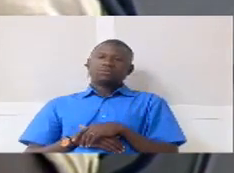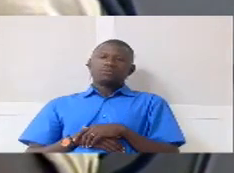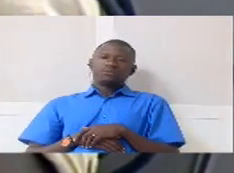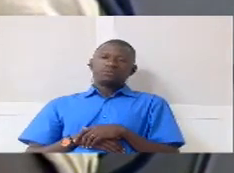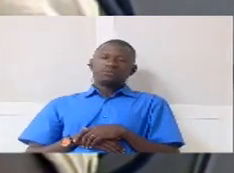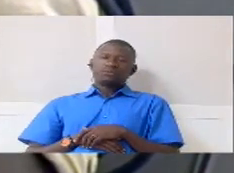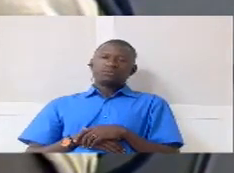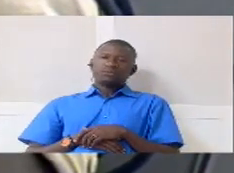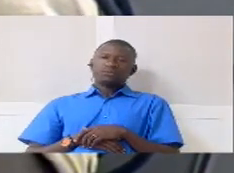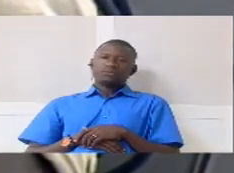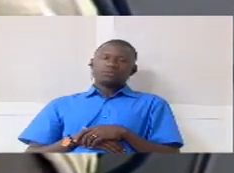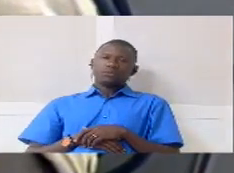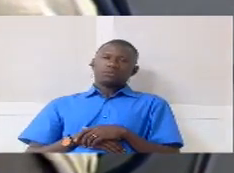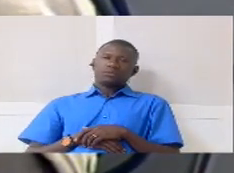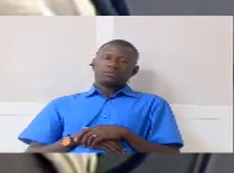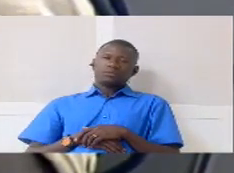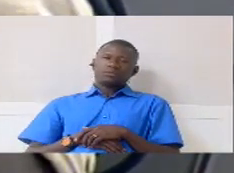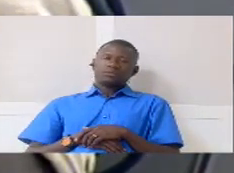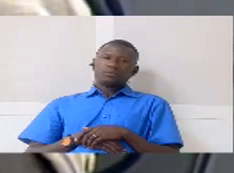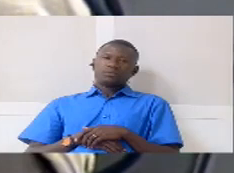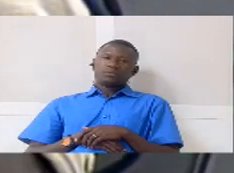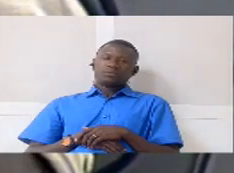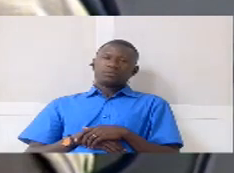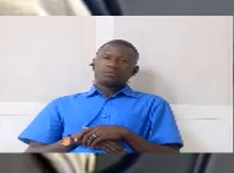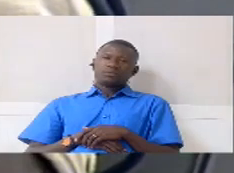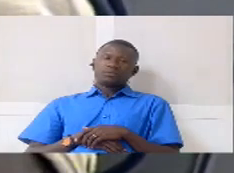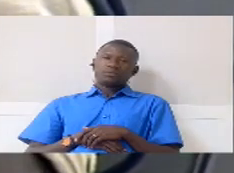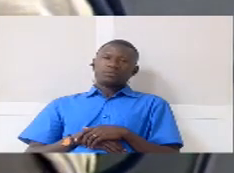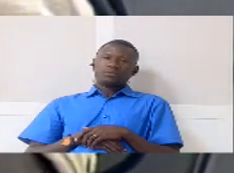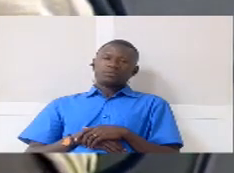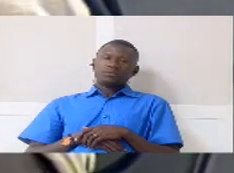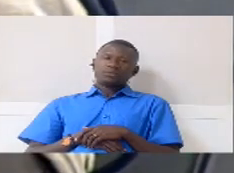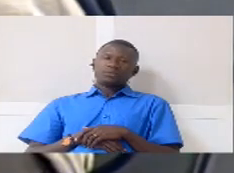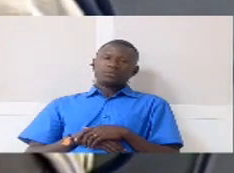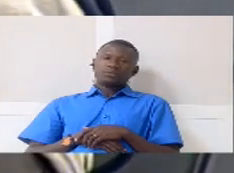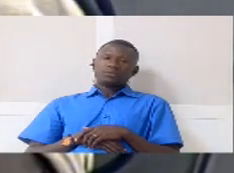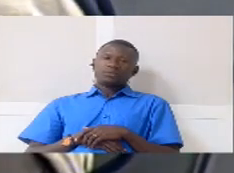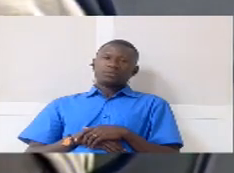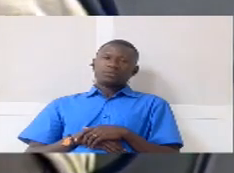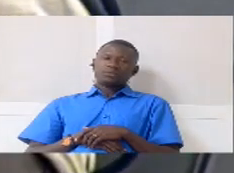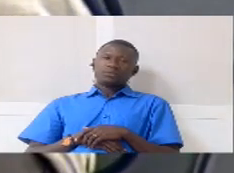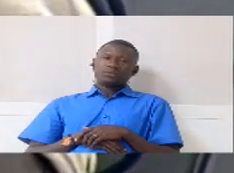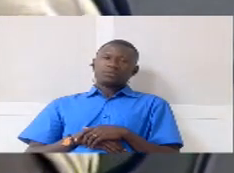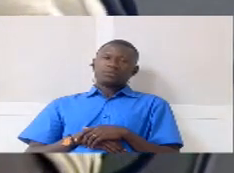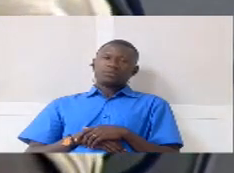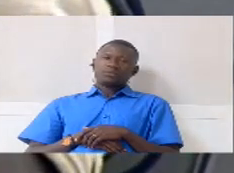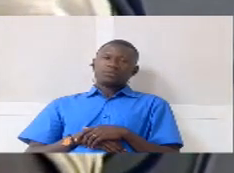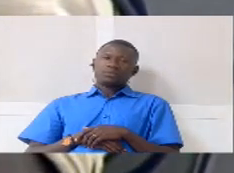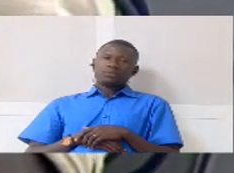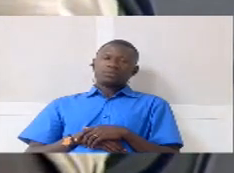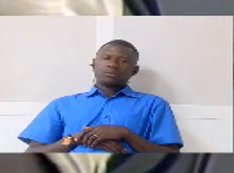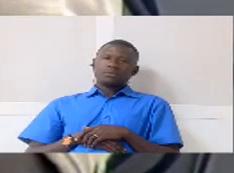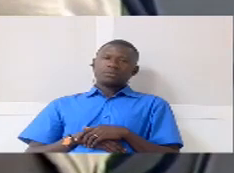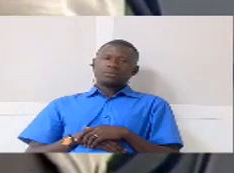recommend some fruits and infant cola can food sola. Well inka finkel and ka facilitate ya make